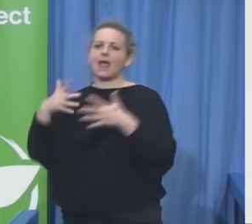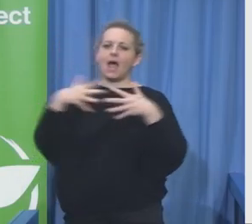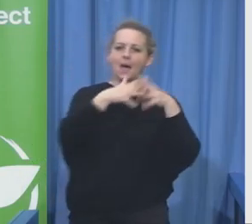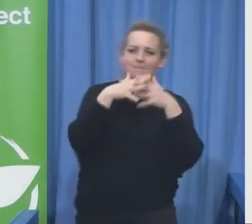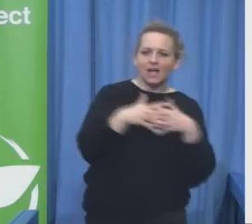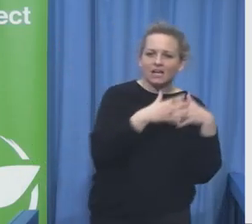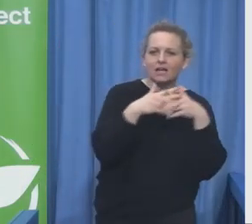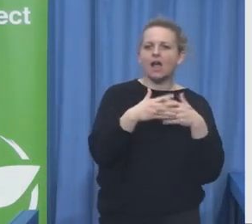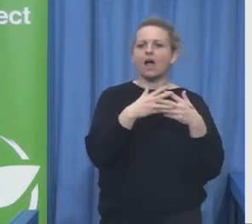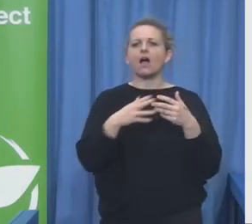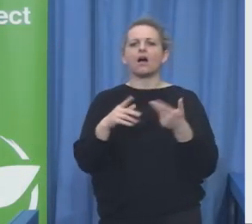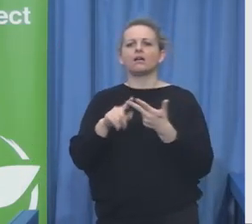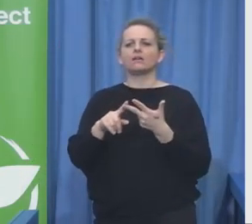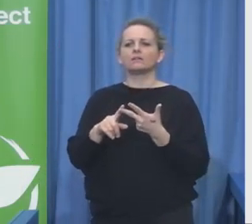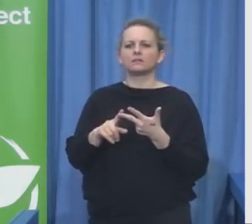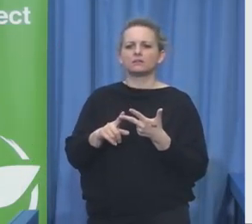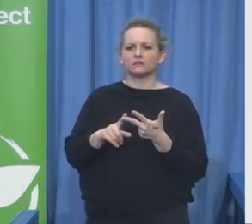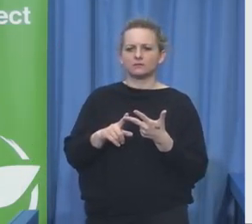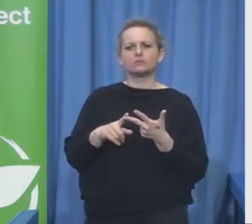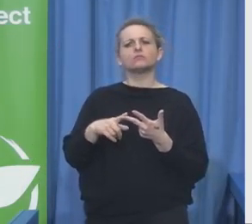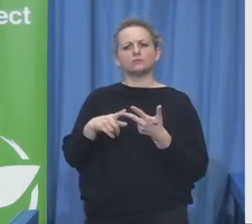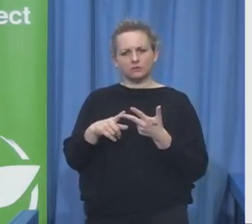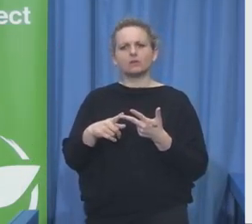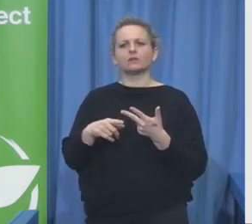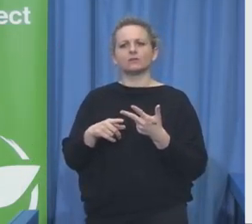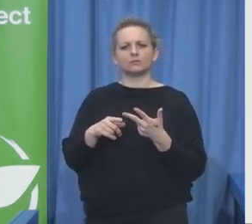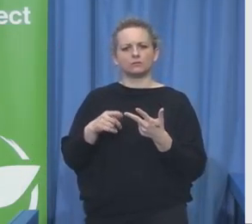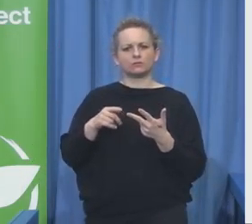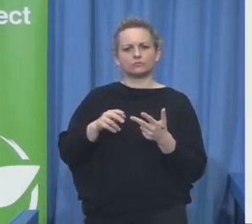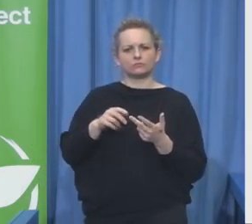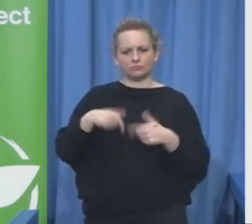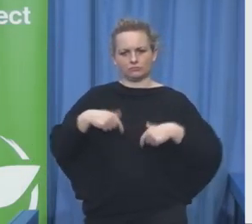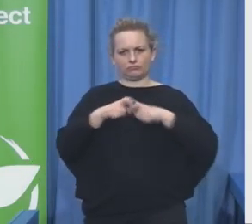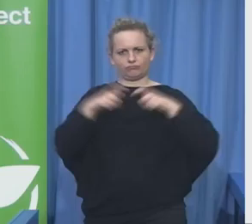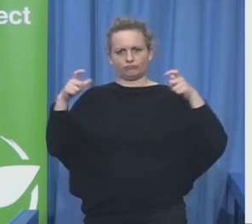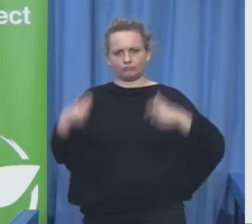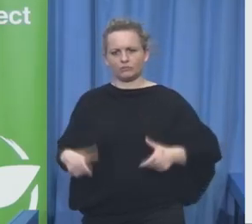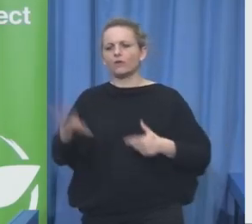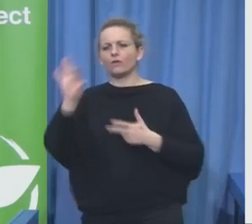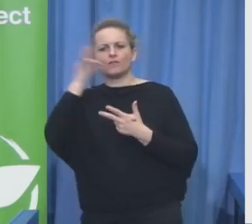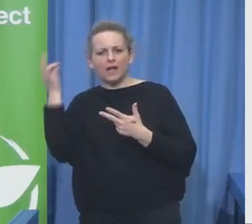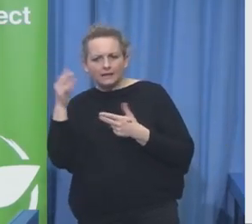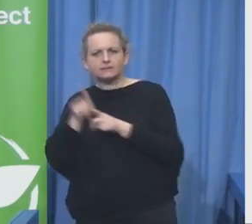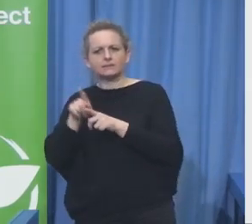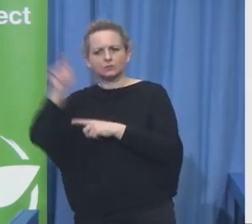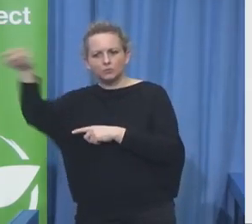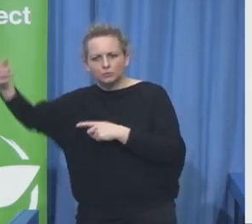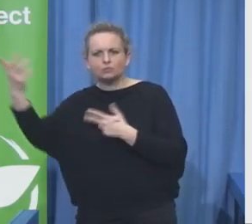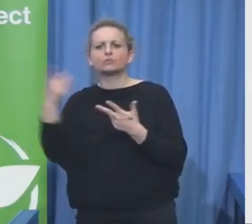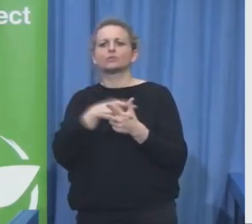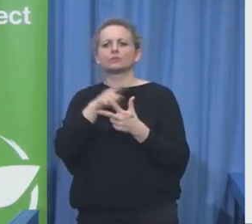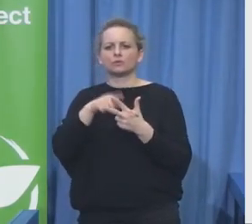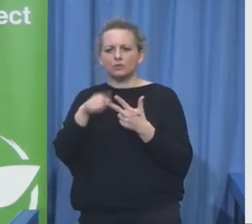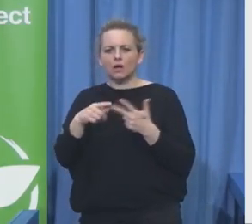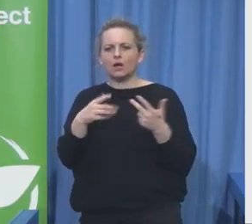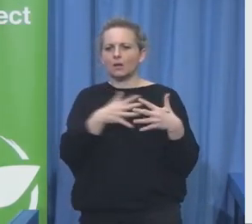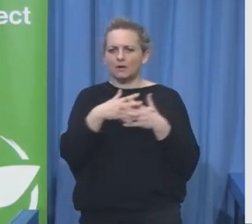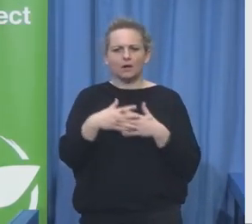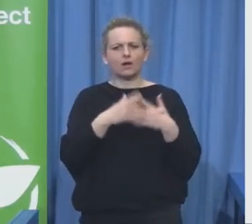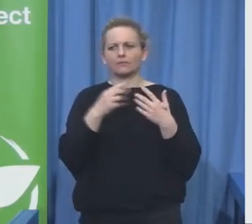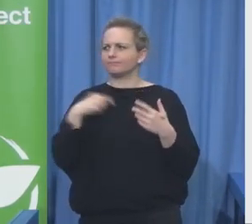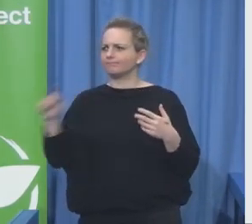student office don't talk to one another. And I will share a personal story. My older daughter, both my daughters have disabilities. My older daughter